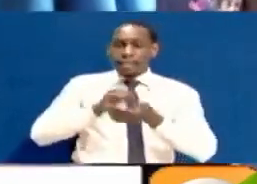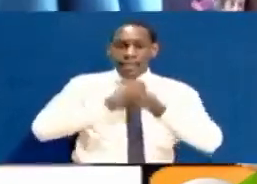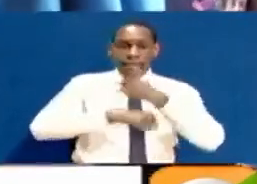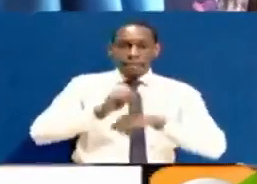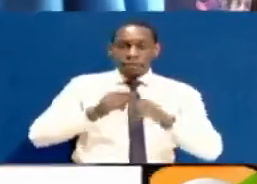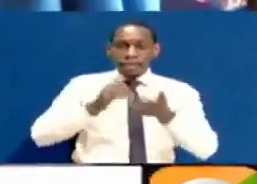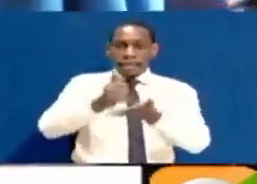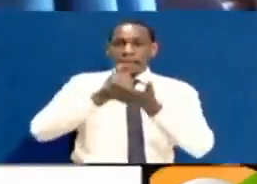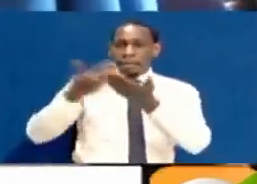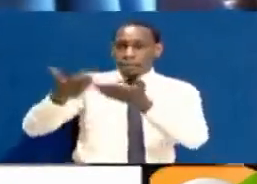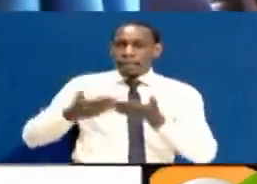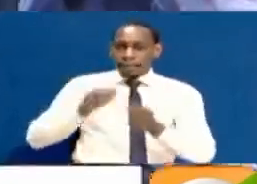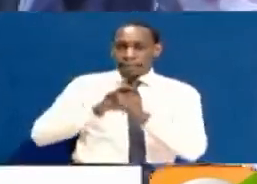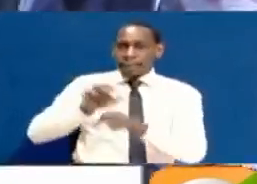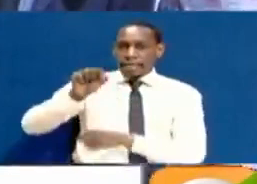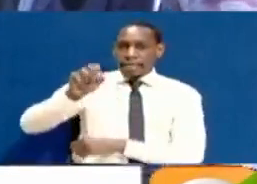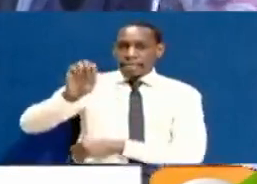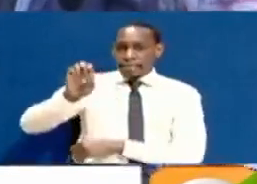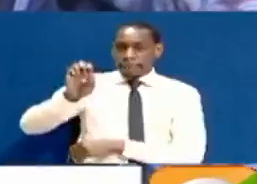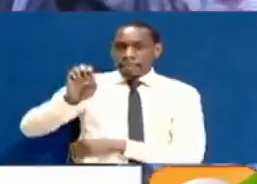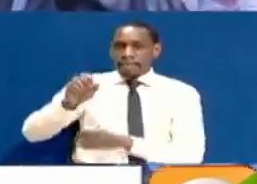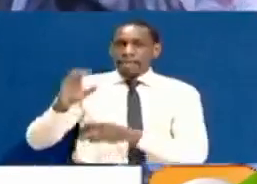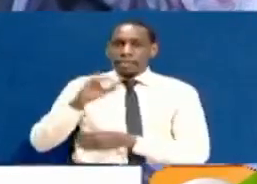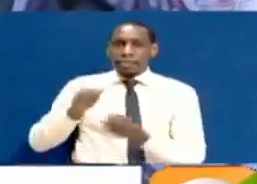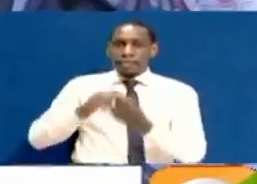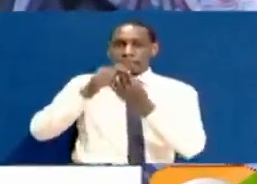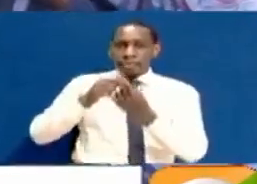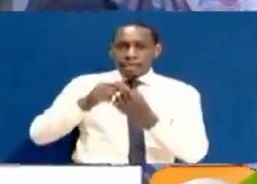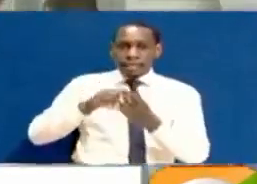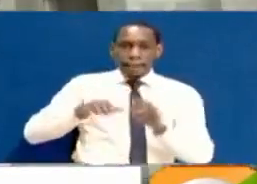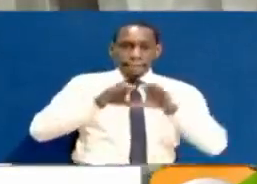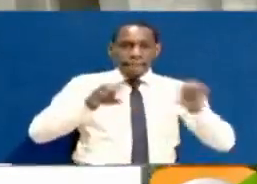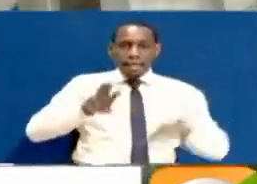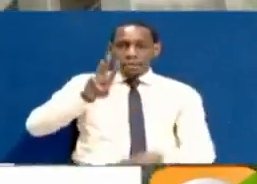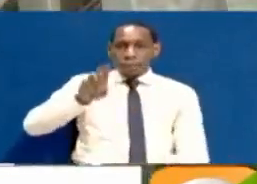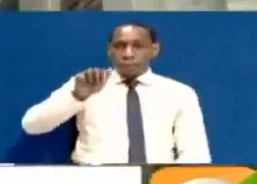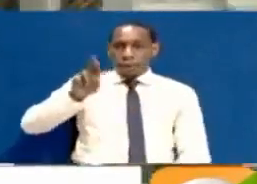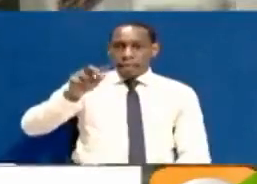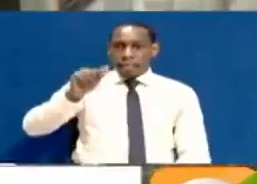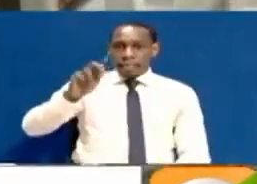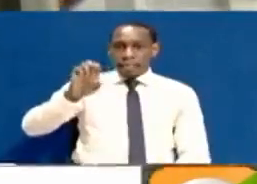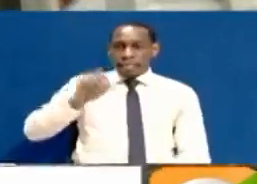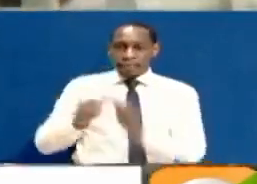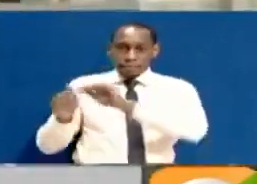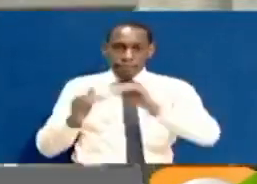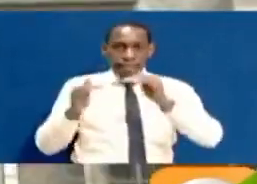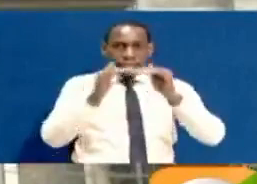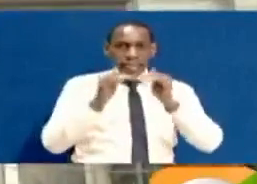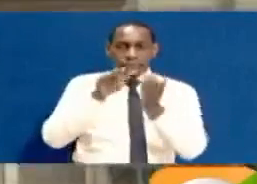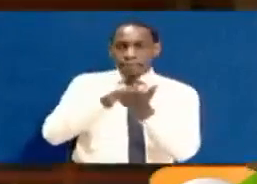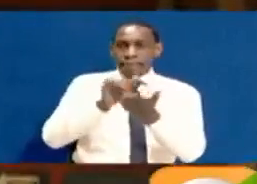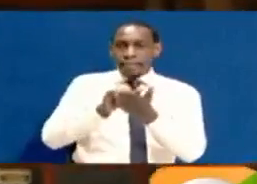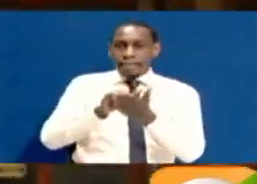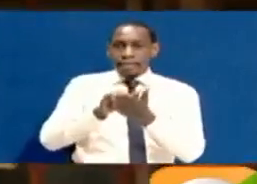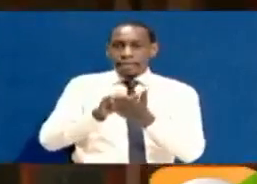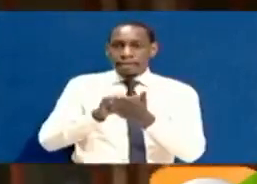it attract more SME-inclined clients, especially at the popular Wangige market. Elsewhere, Equity Bank has been feted as